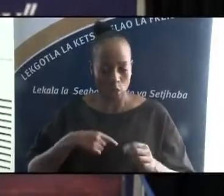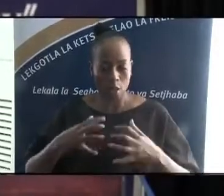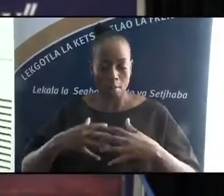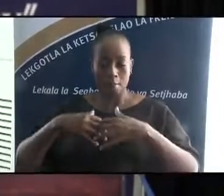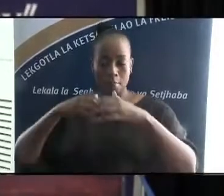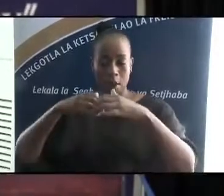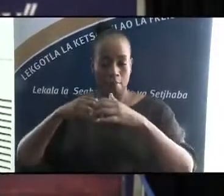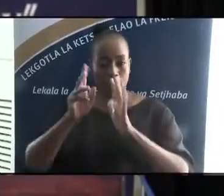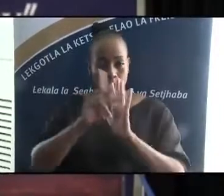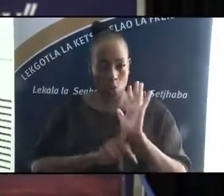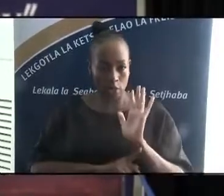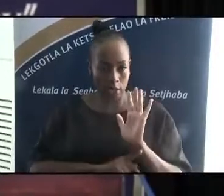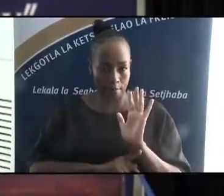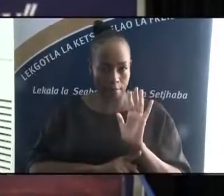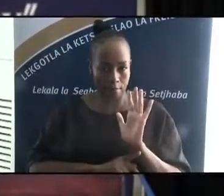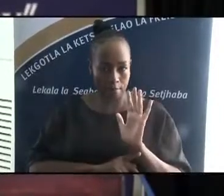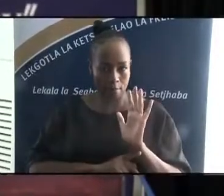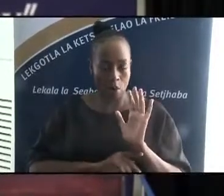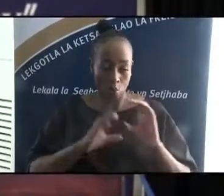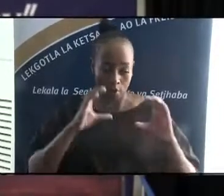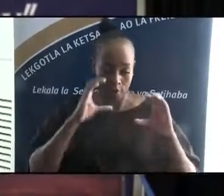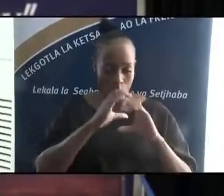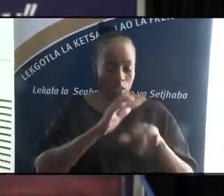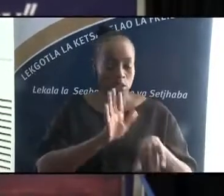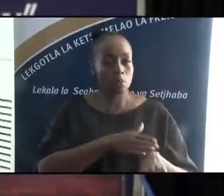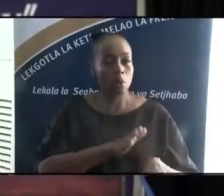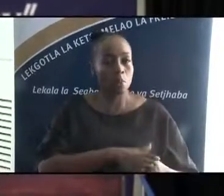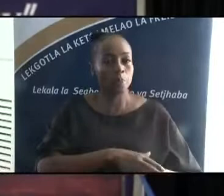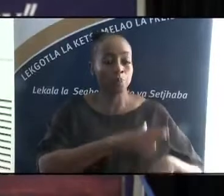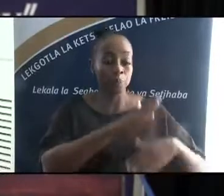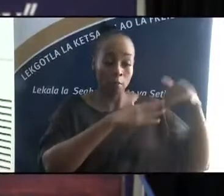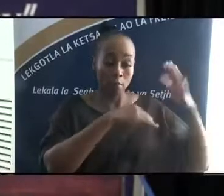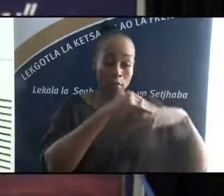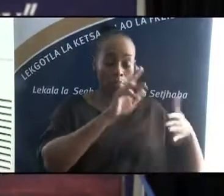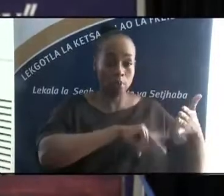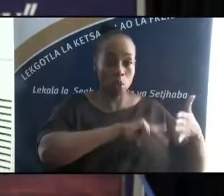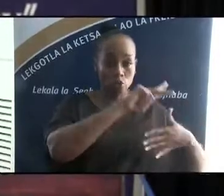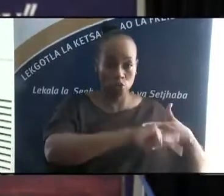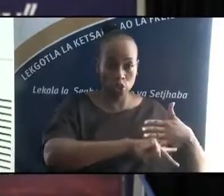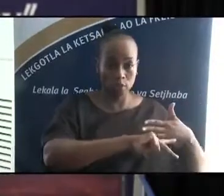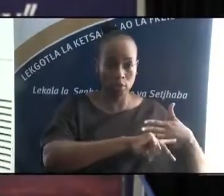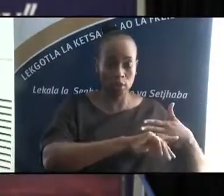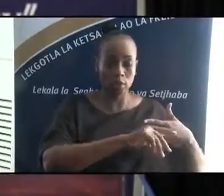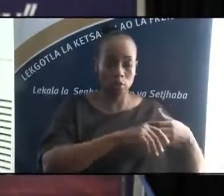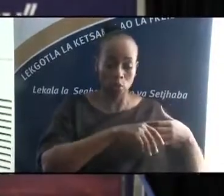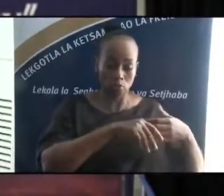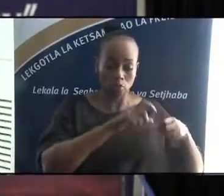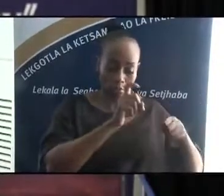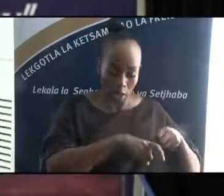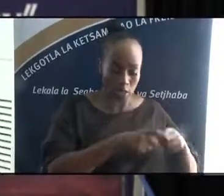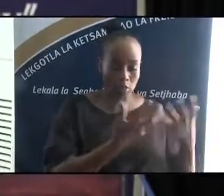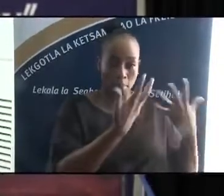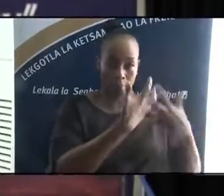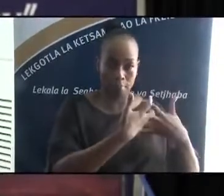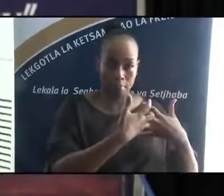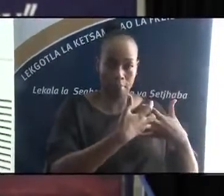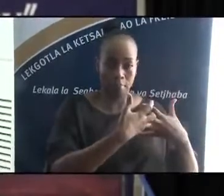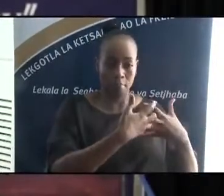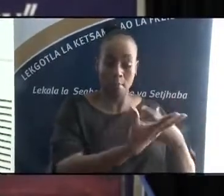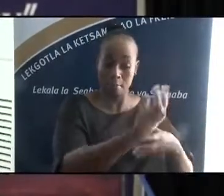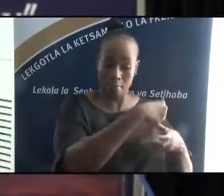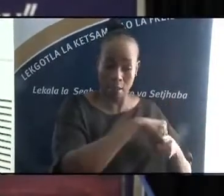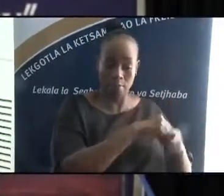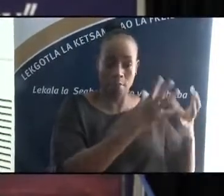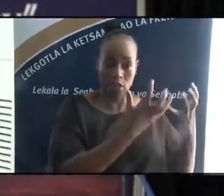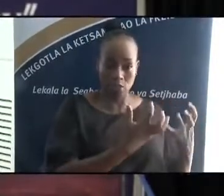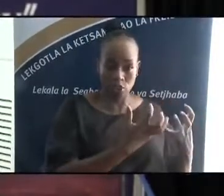receive attention. Supporting infrastructure projects to be delivered on time and on budget.